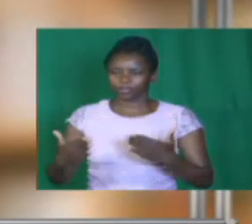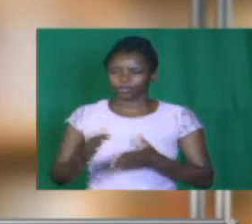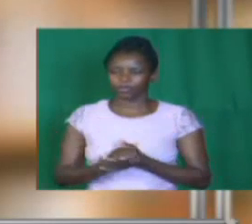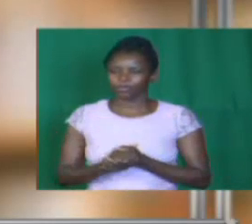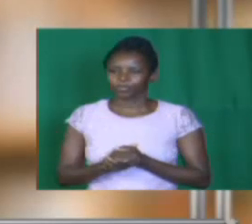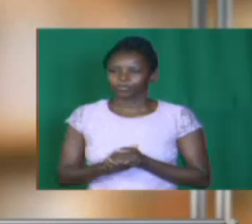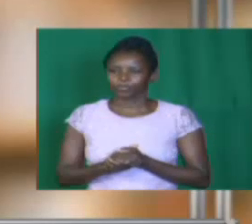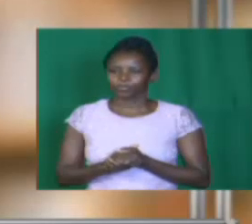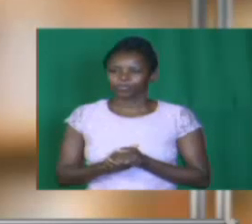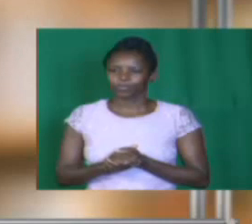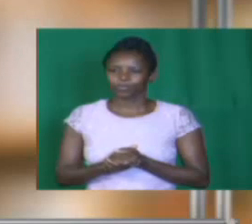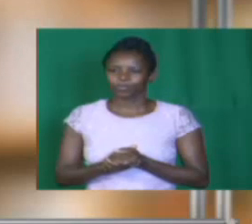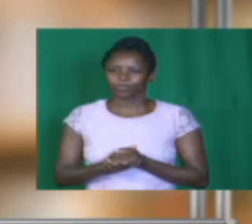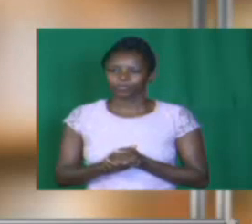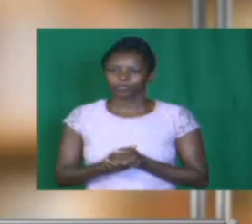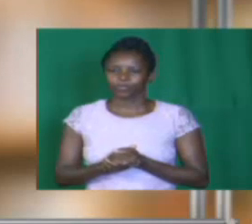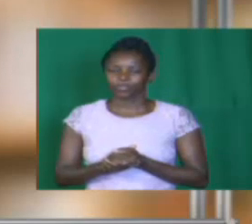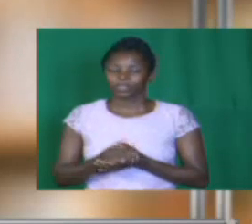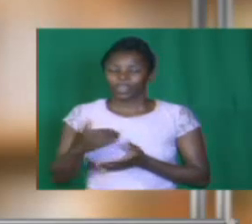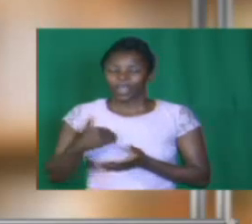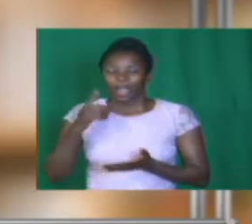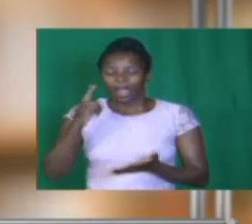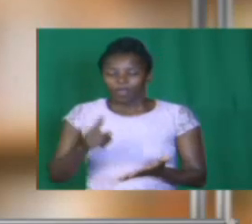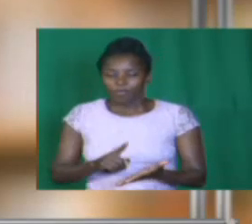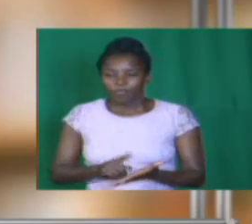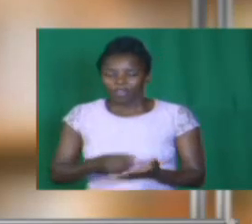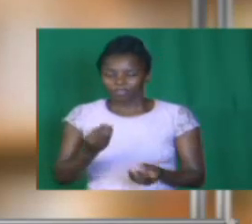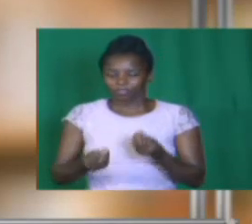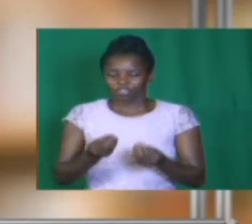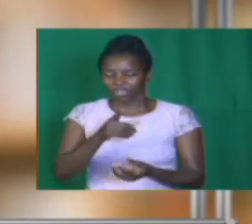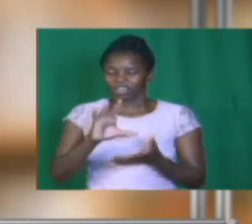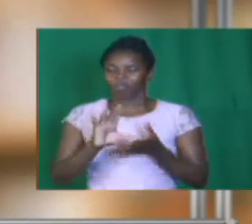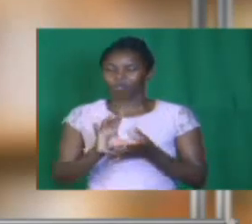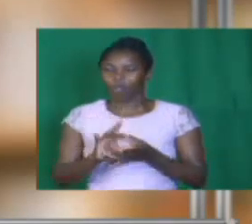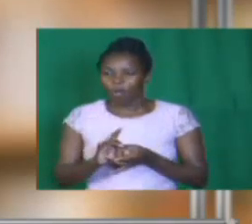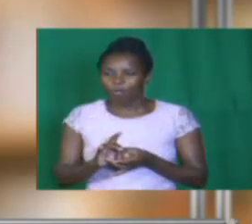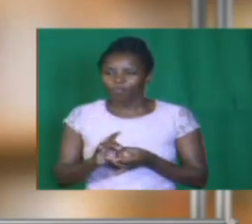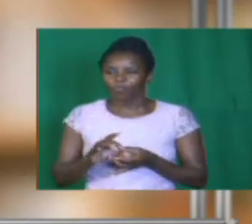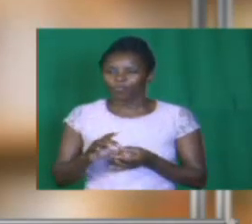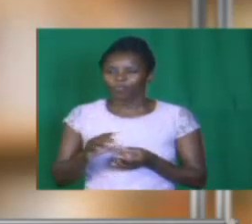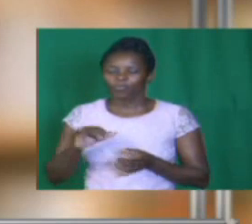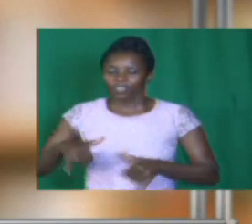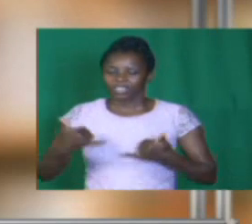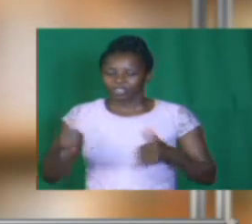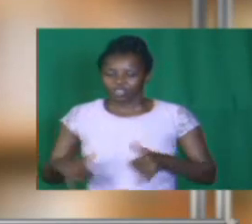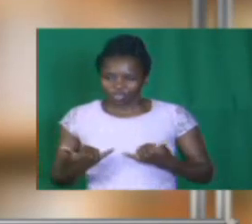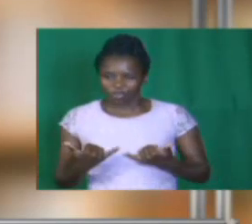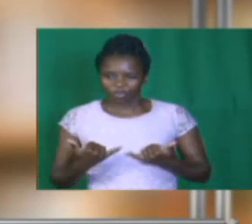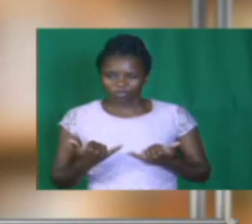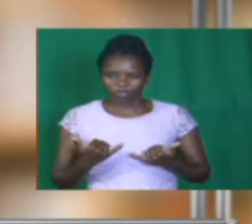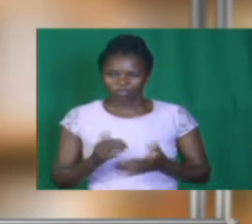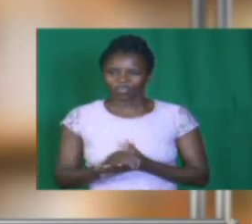I'm sure the viewer at home enjoyed their lesson, and thank you for being with us today, sir. And would like to say